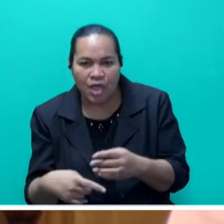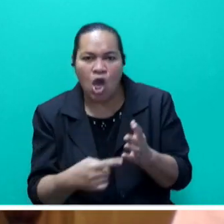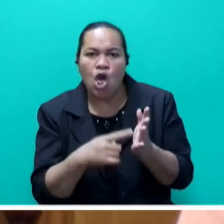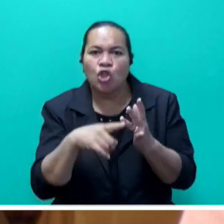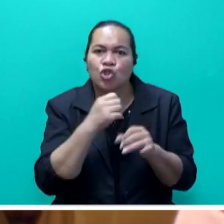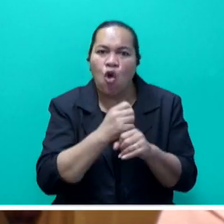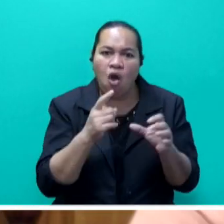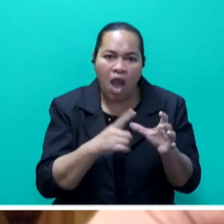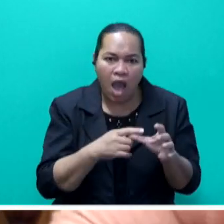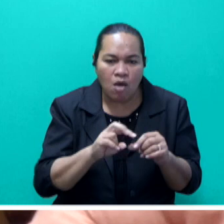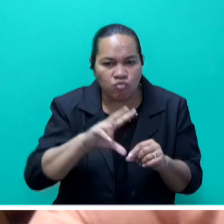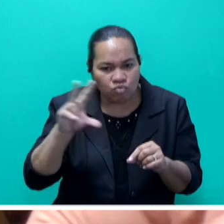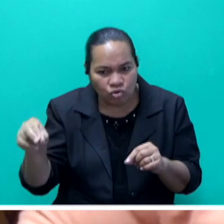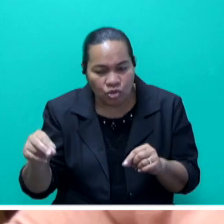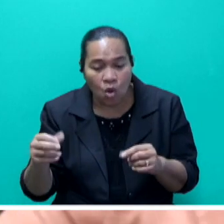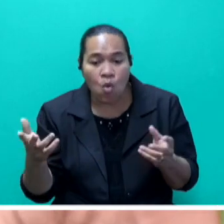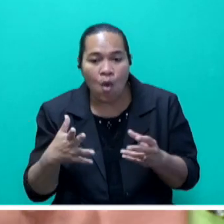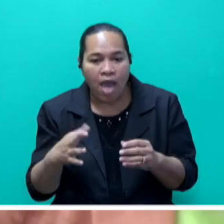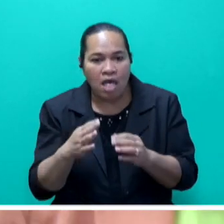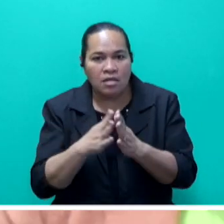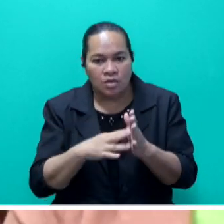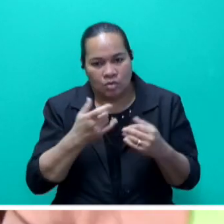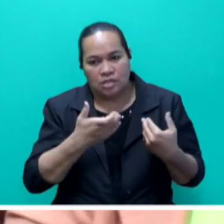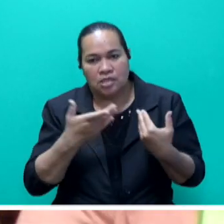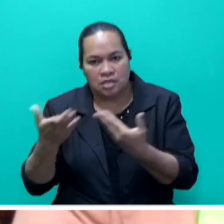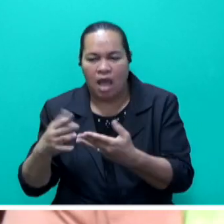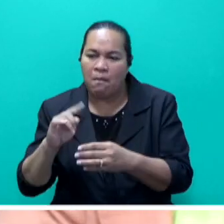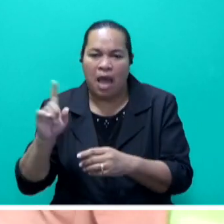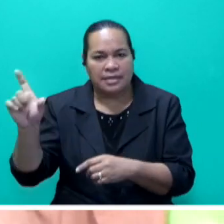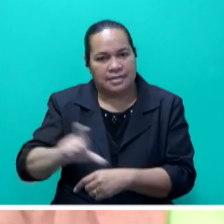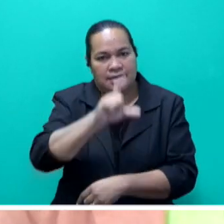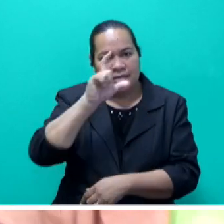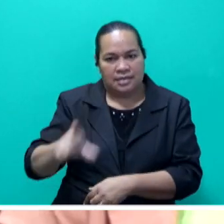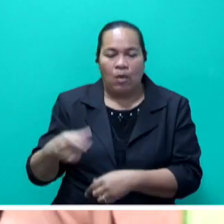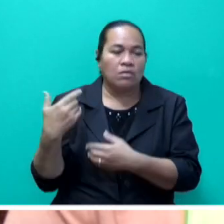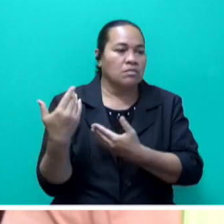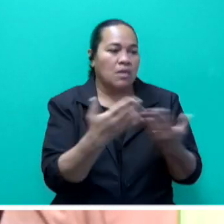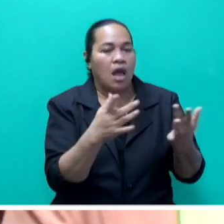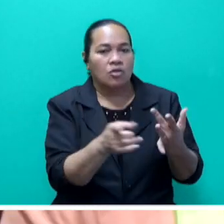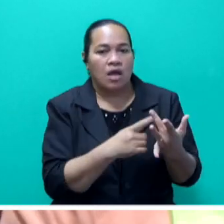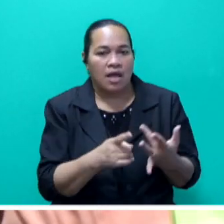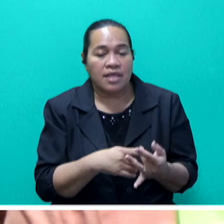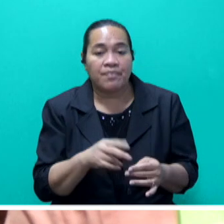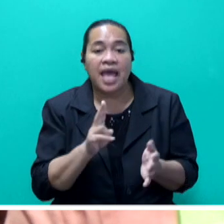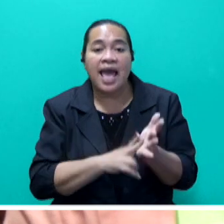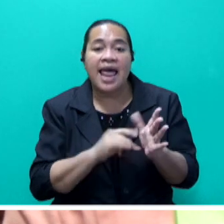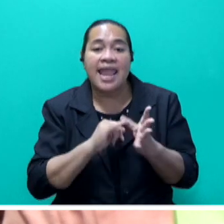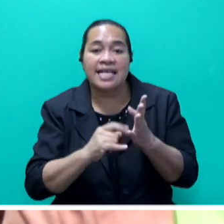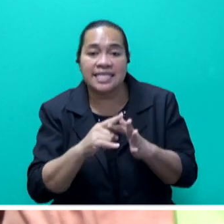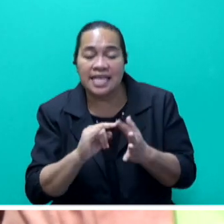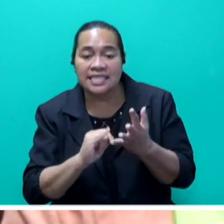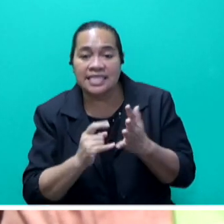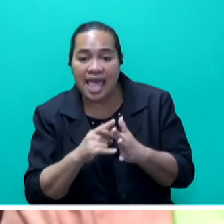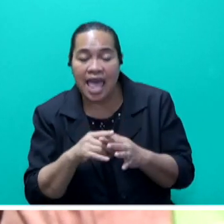Modular Bridge. This is a bridge where the contract had been awarded but had to be terminated and re-tendered out. The Nasese Bridge, which